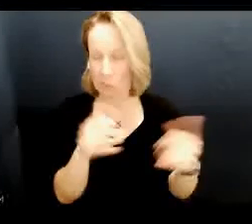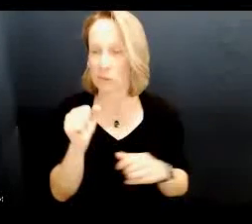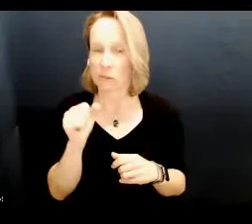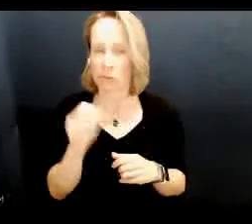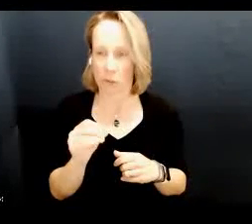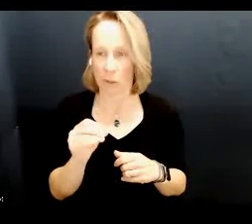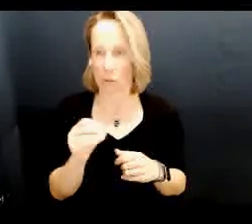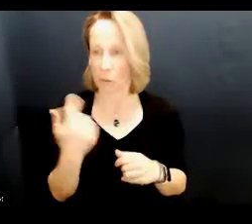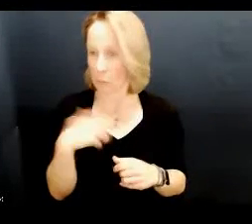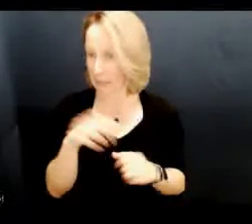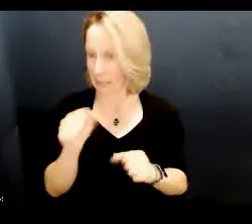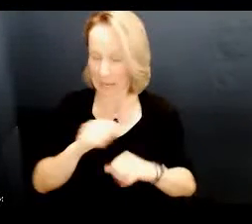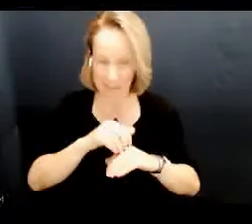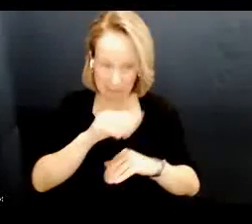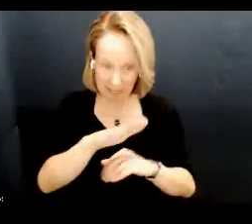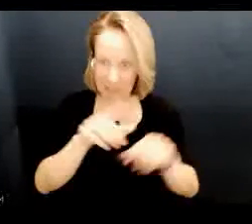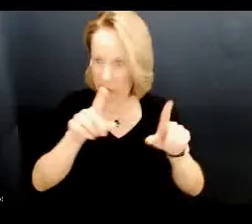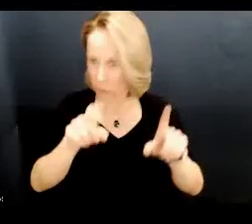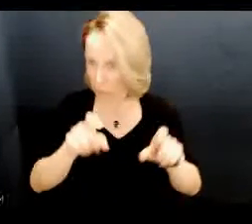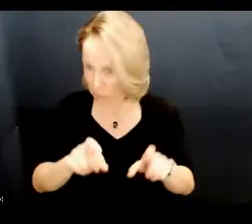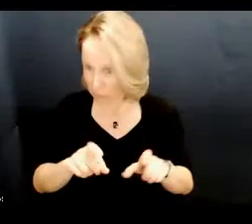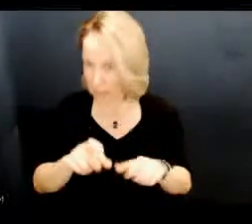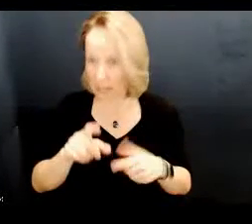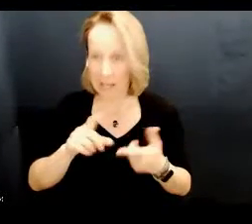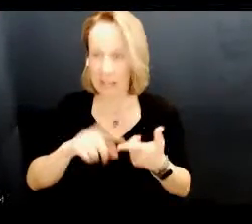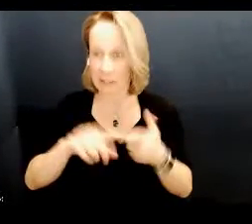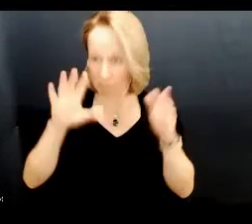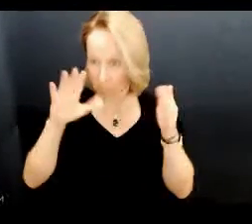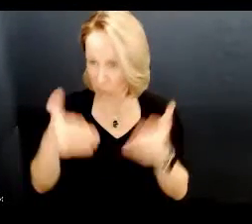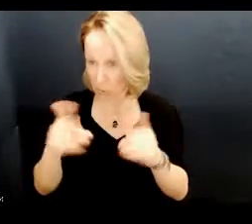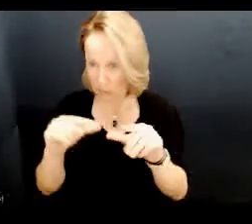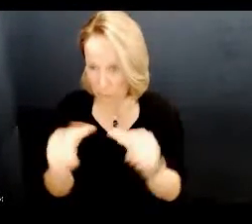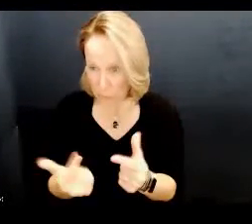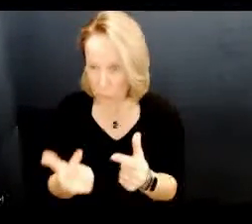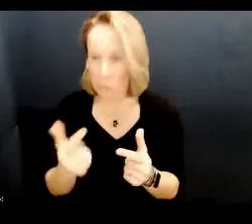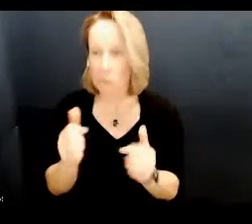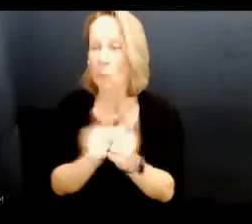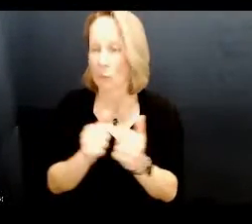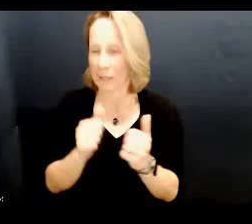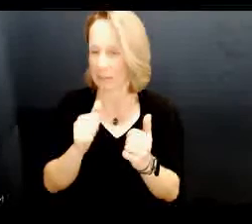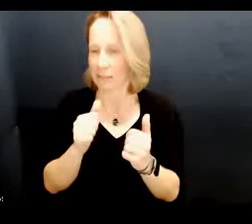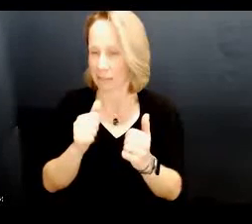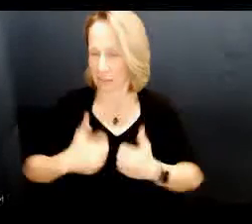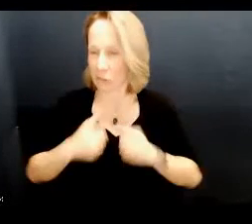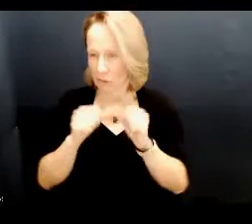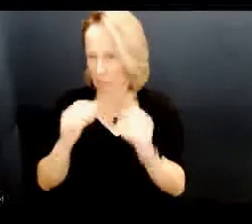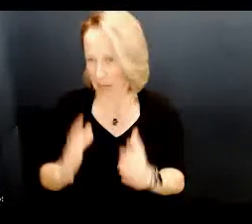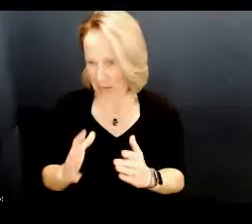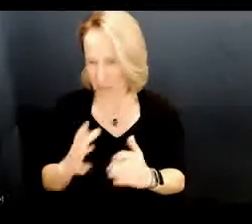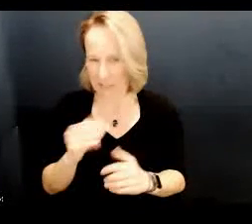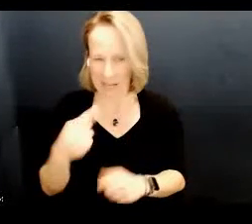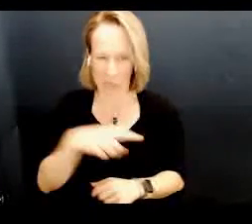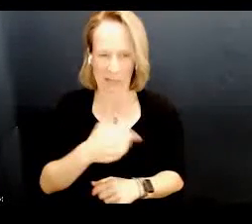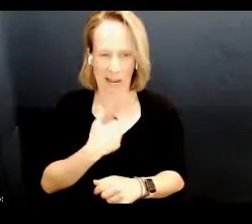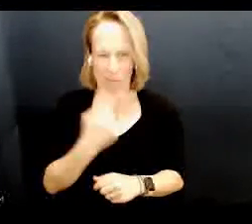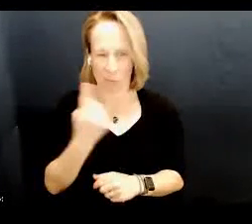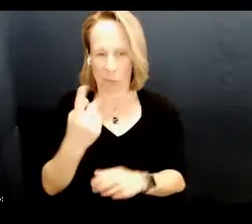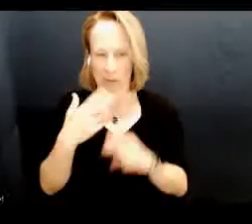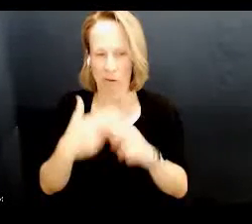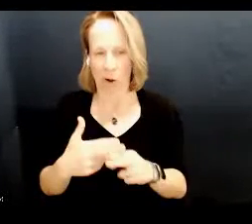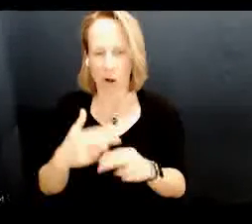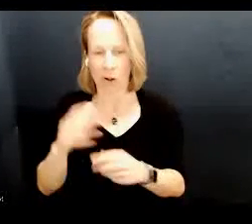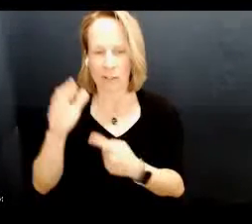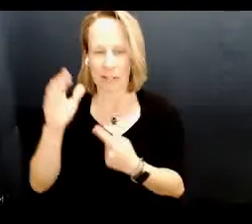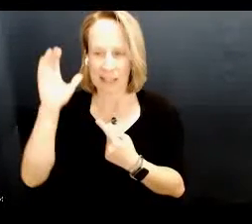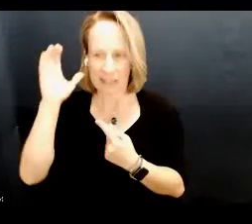surveys, focus groups, interviews. There's a lot of different ways. And we have a resource called Listening to Our Communities. And this is a